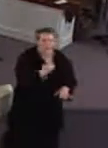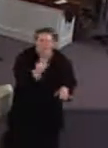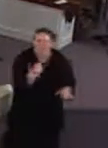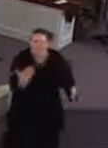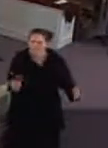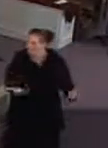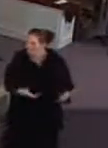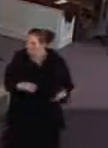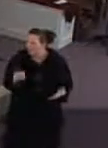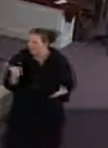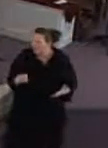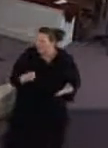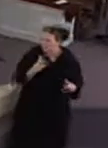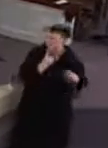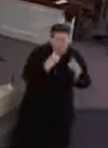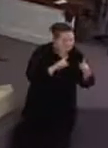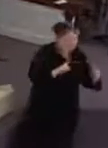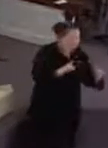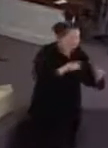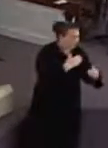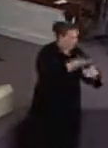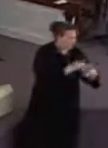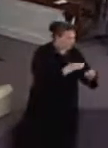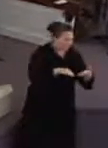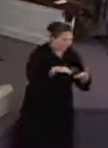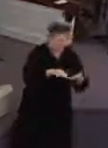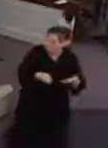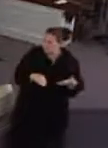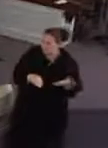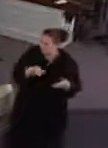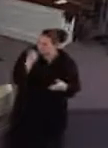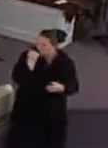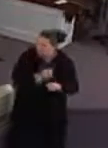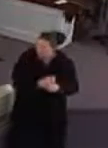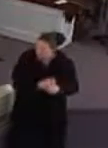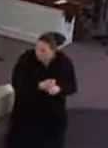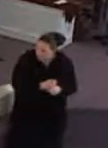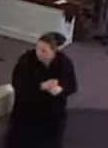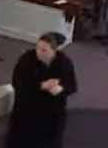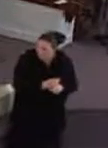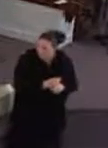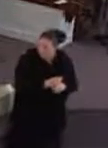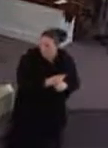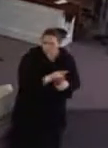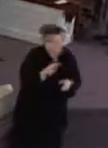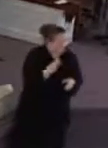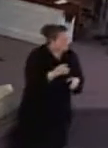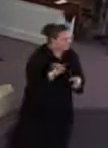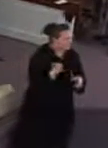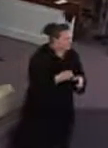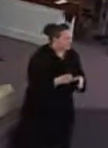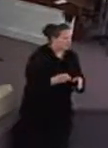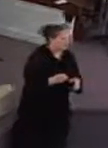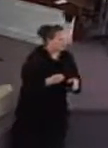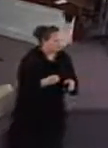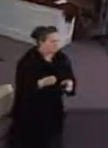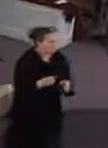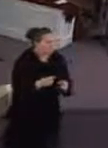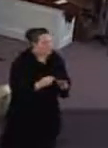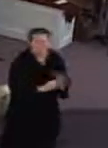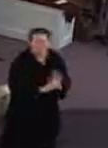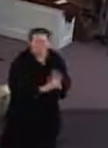That I needed to make an announcement. After we dismiss here, Sister Billingsley is going to have somebody to help her. We're going to display some special crocheted projects here